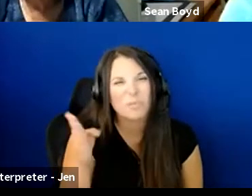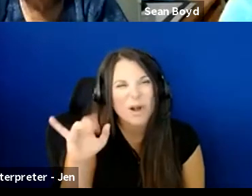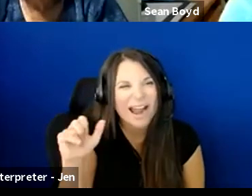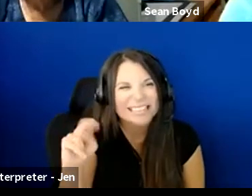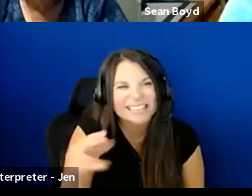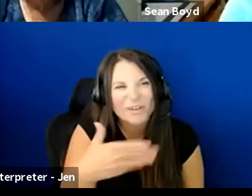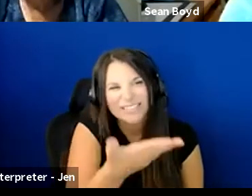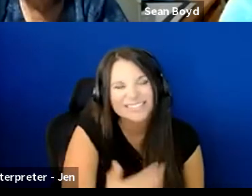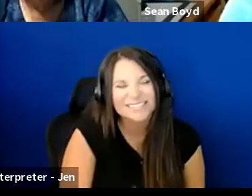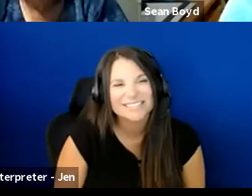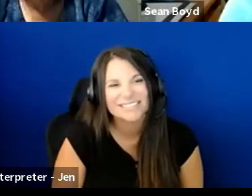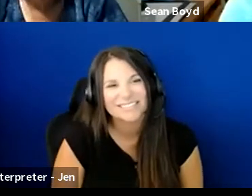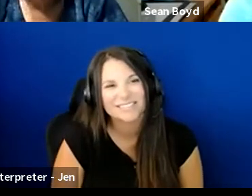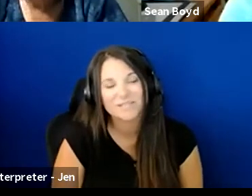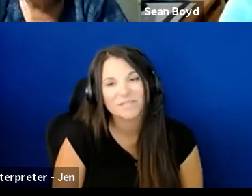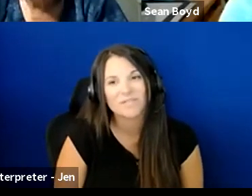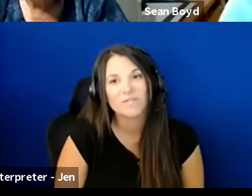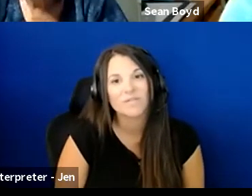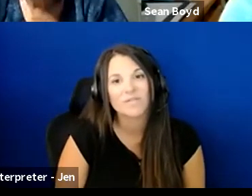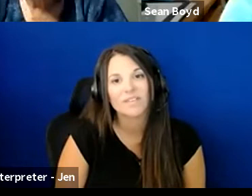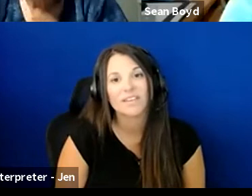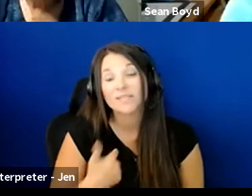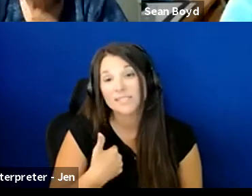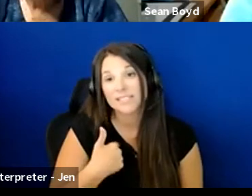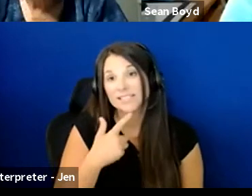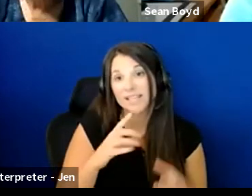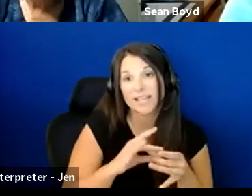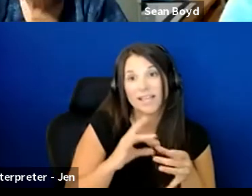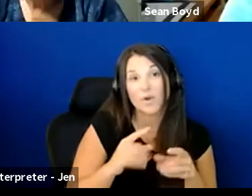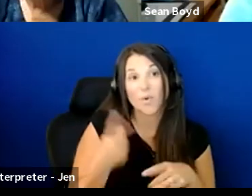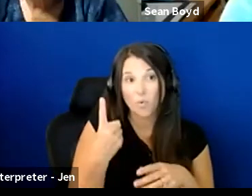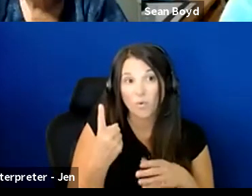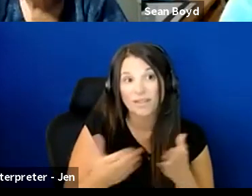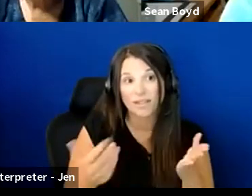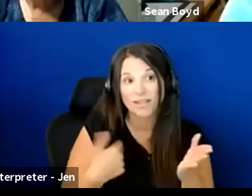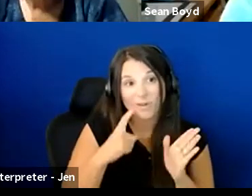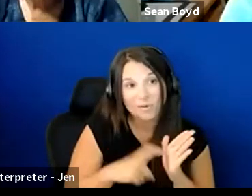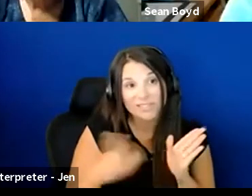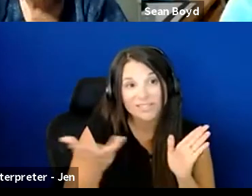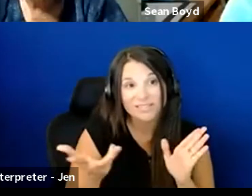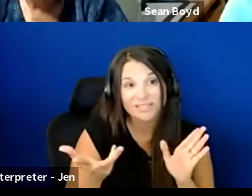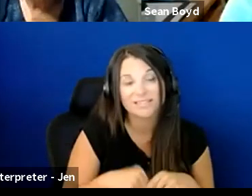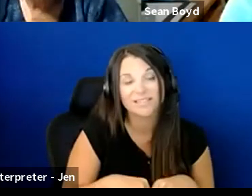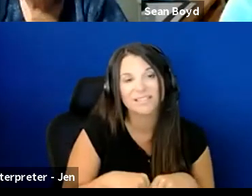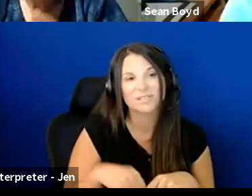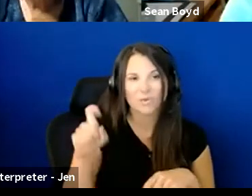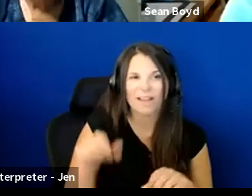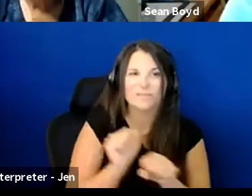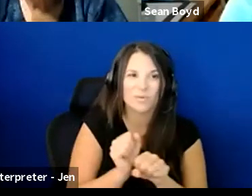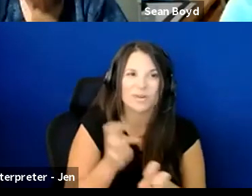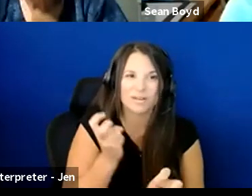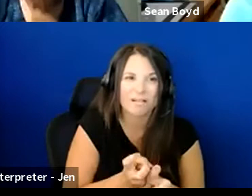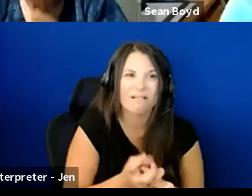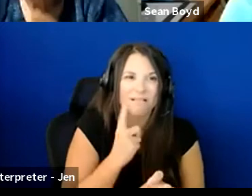yeah, go ahead. Oh, I was just going to say real quick, one of the things that I noticed is you have to work hard at getting them